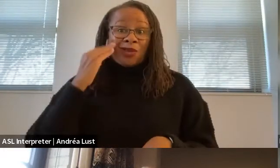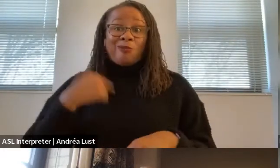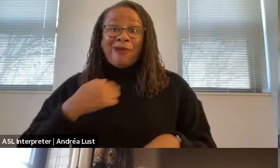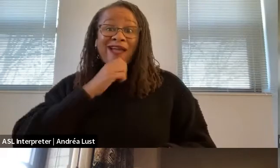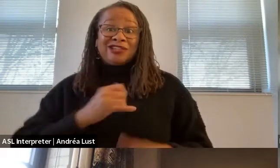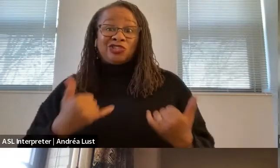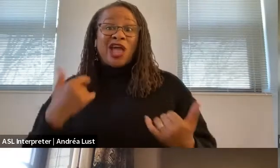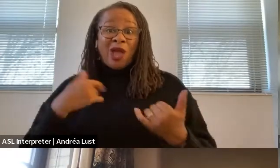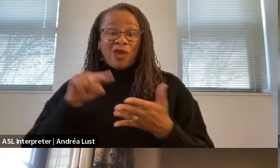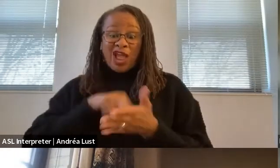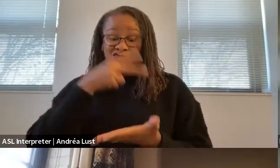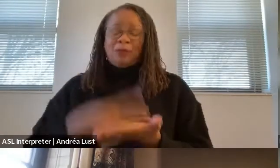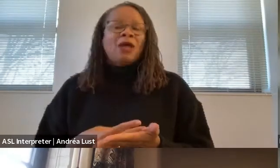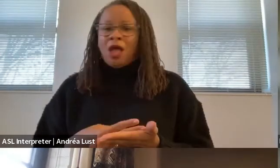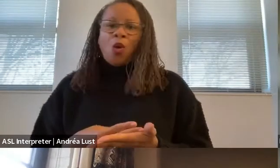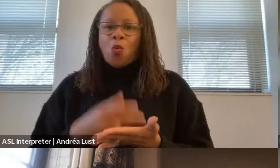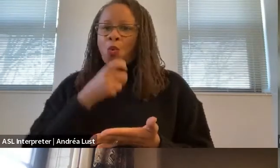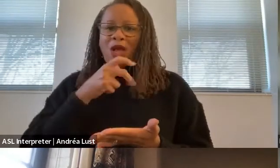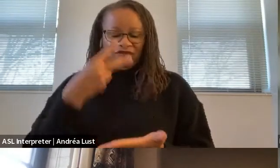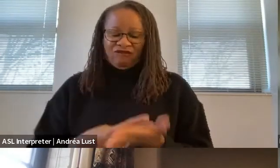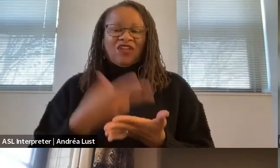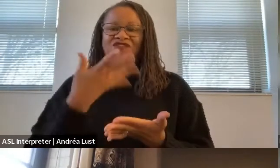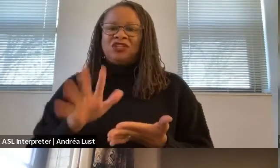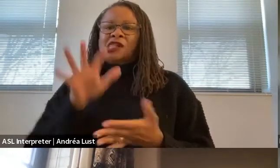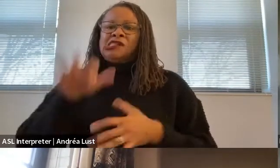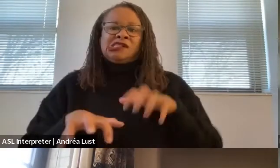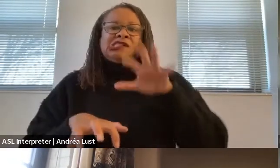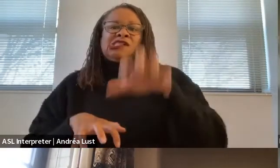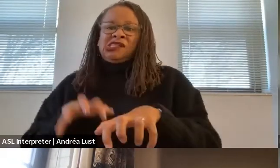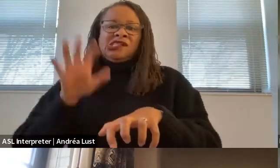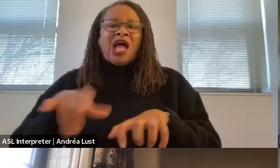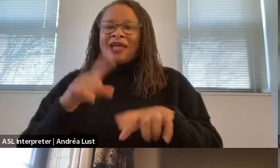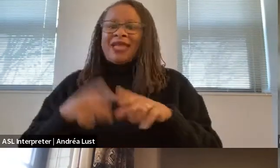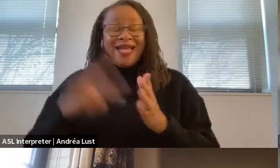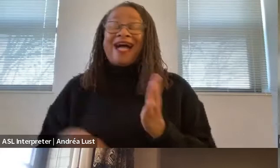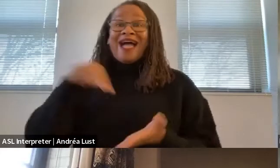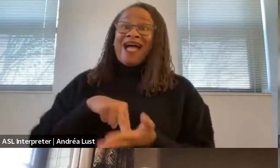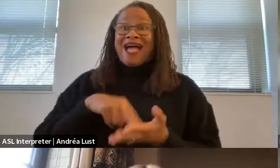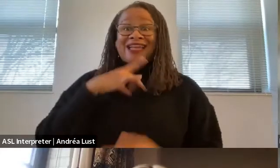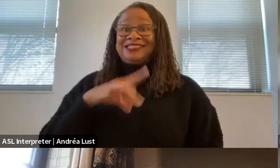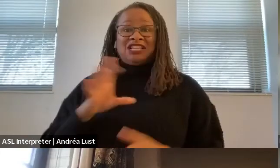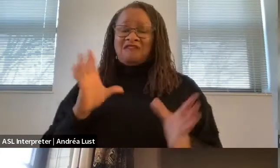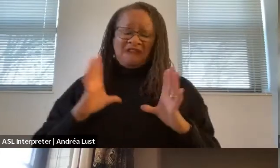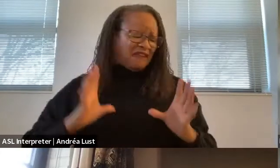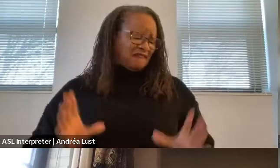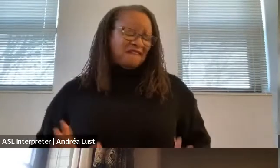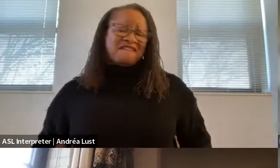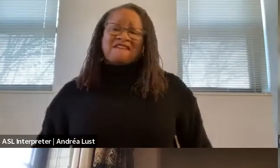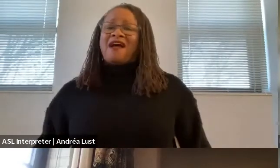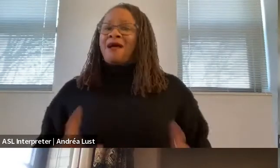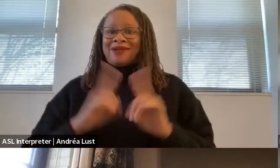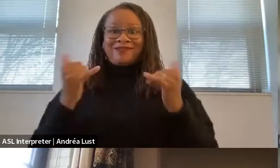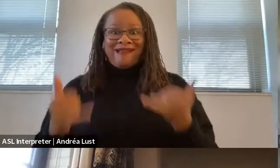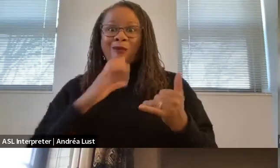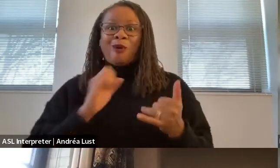did when I was 18. It's like, let me crawl up the wall. So there's there's the mentality,